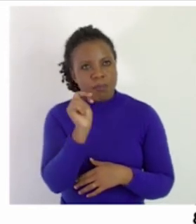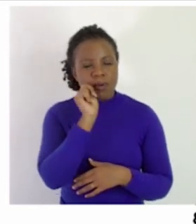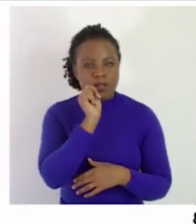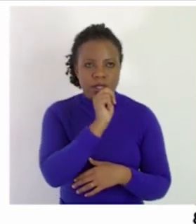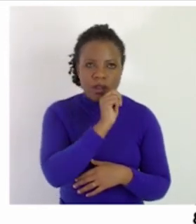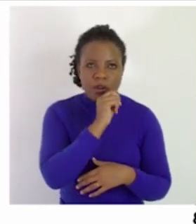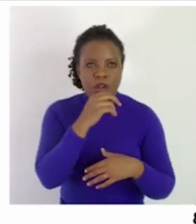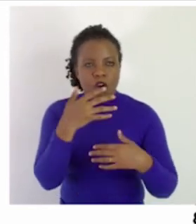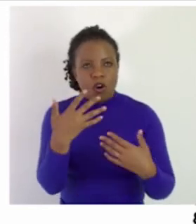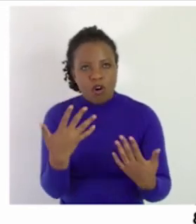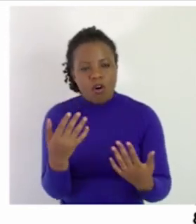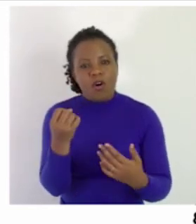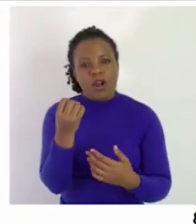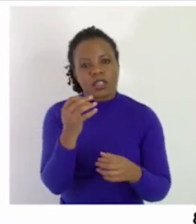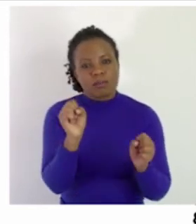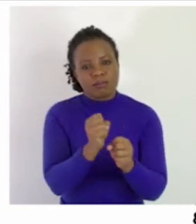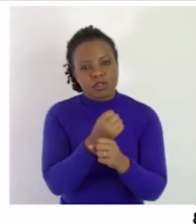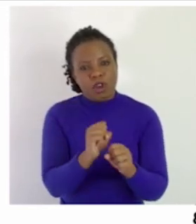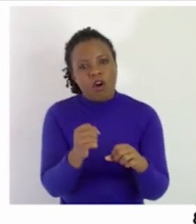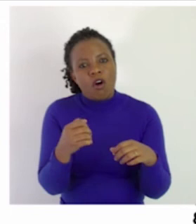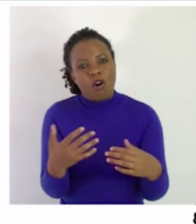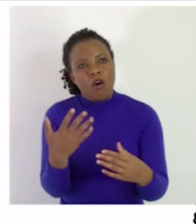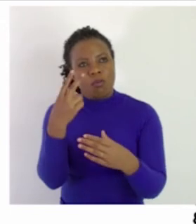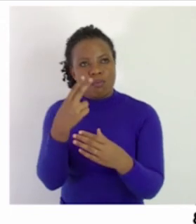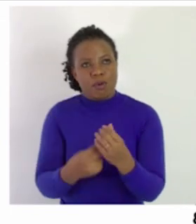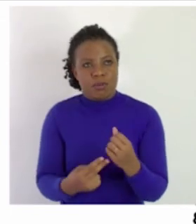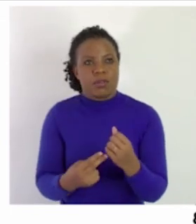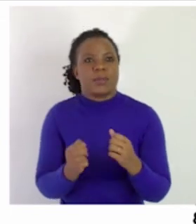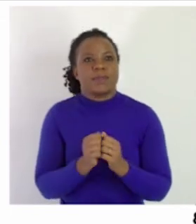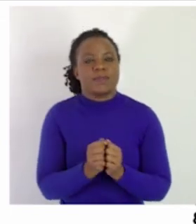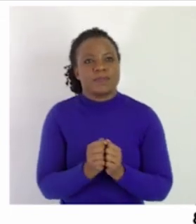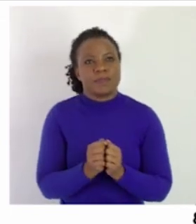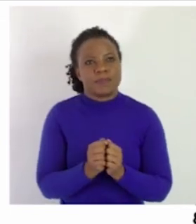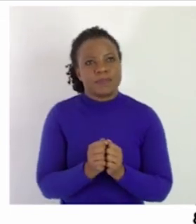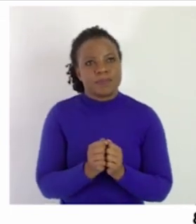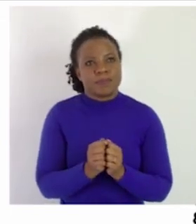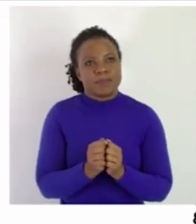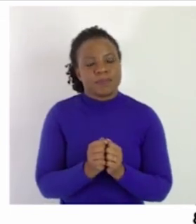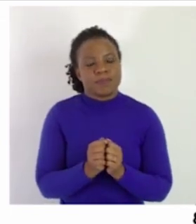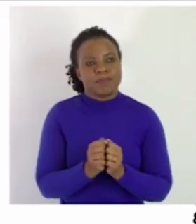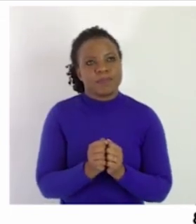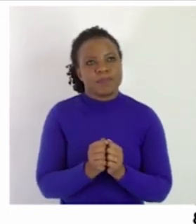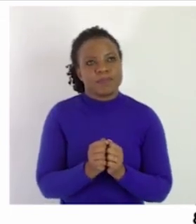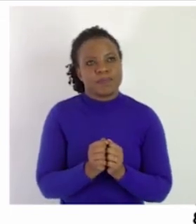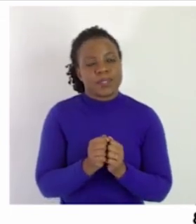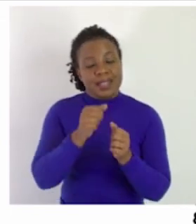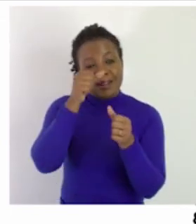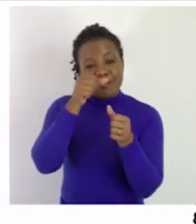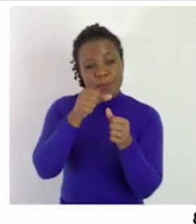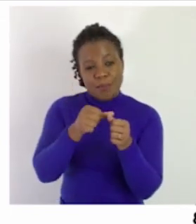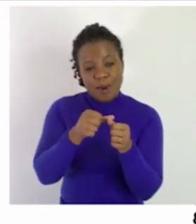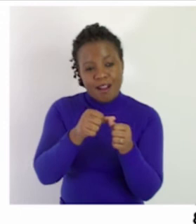or uncountable, or both. Right, boys and girls. Remember we